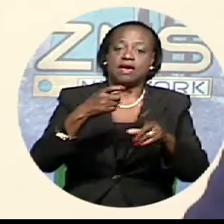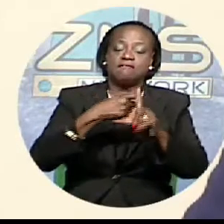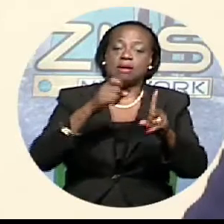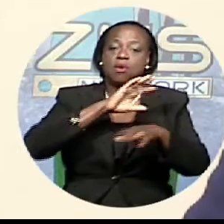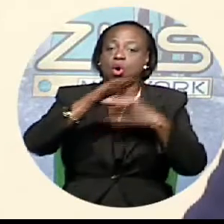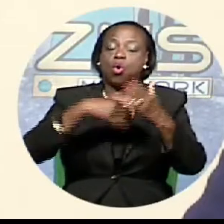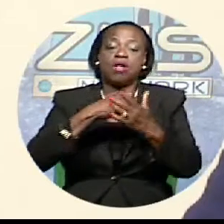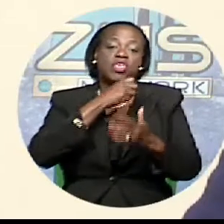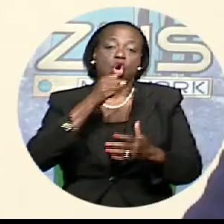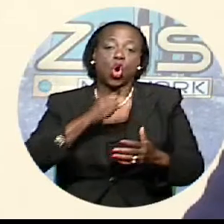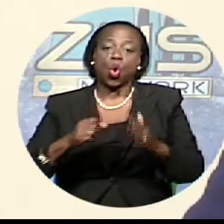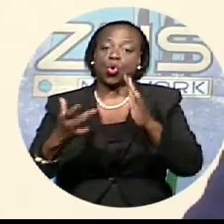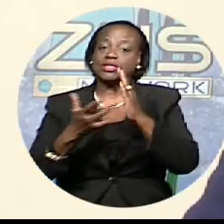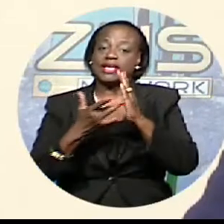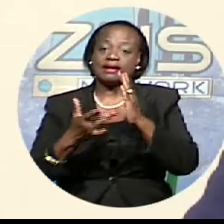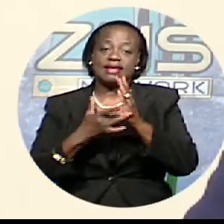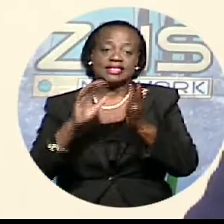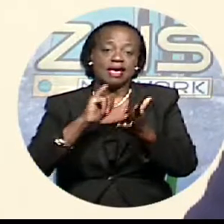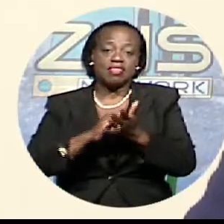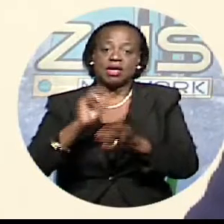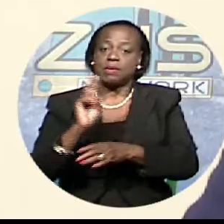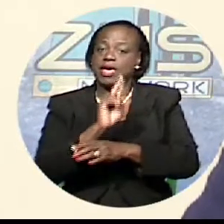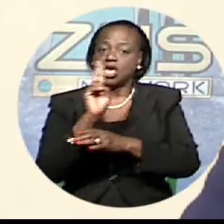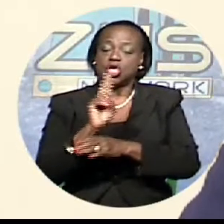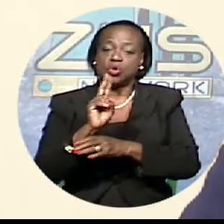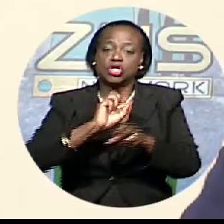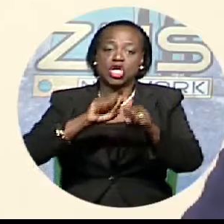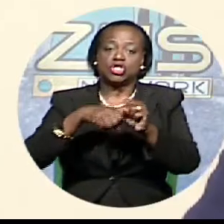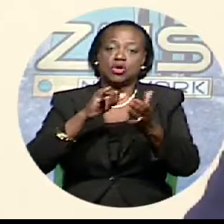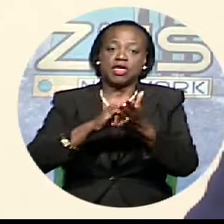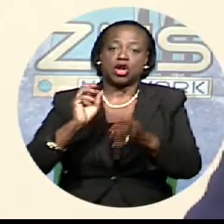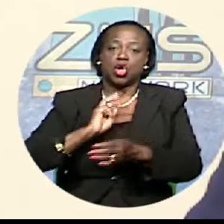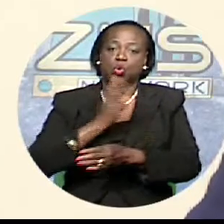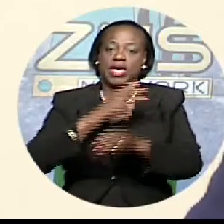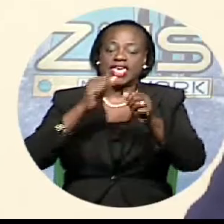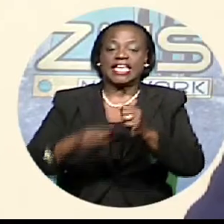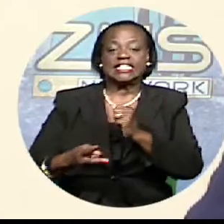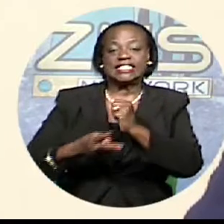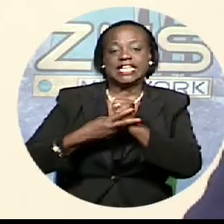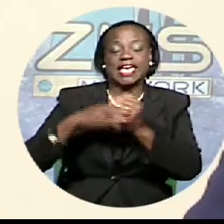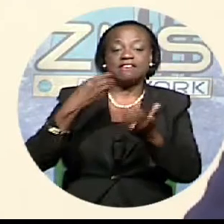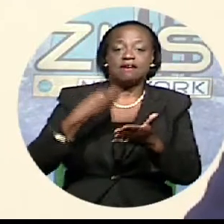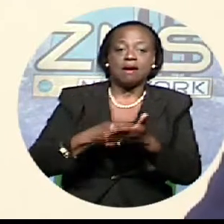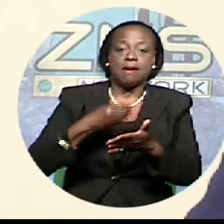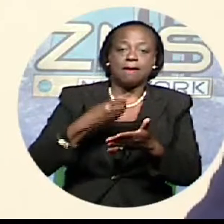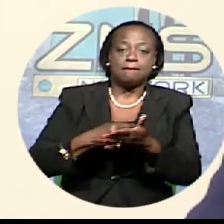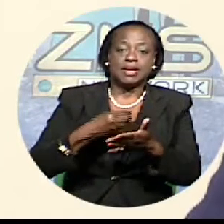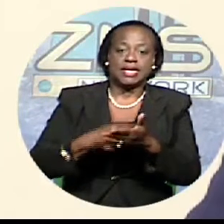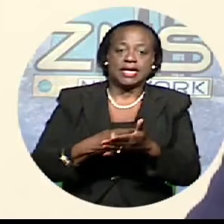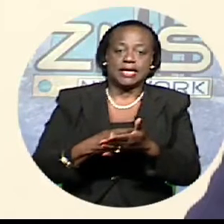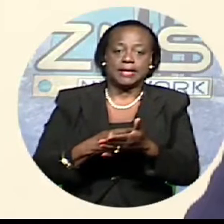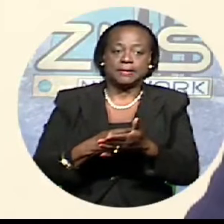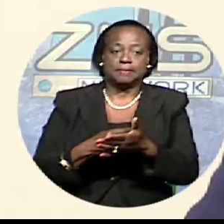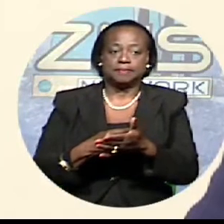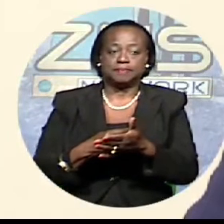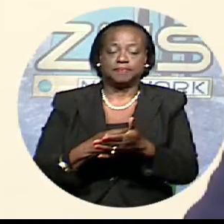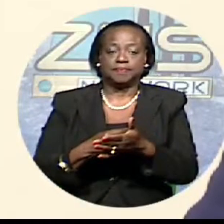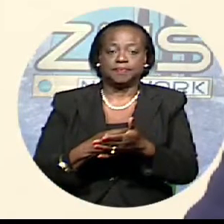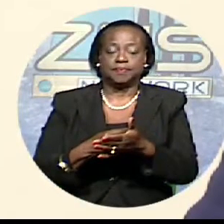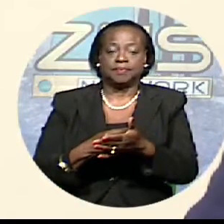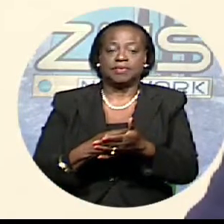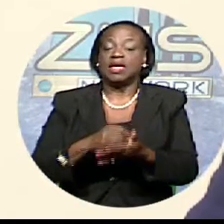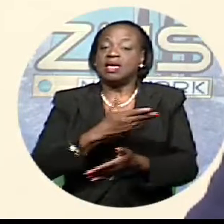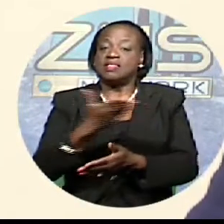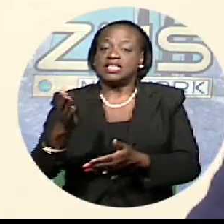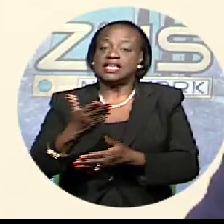techniques that are being used so that we can save money. We can save money. The carbon footprint is smaller. So these are